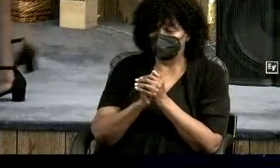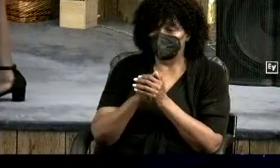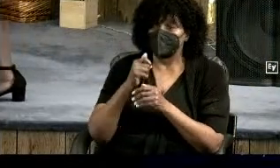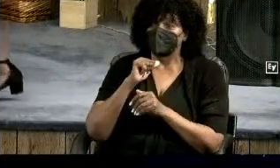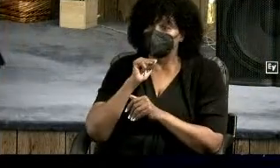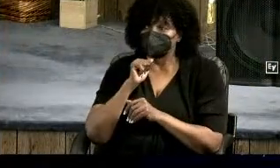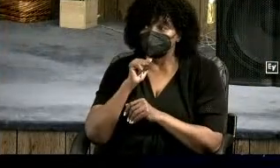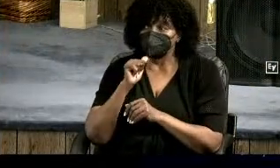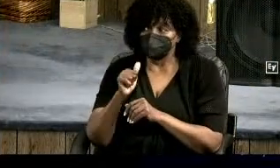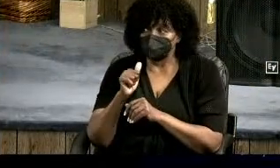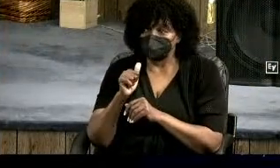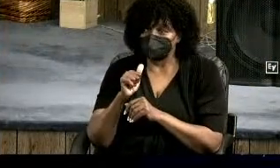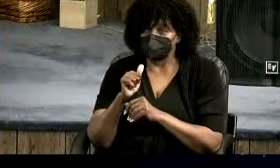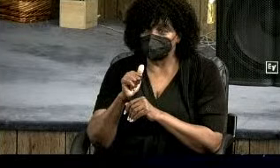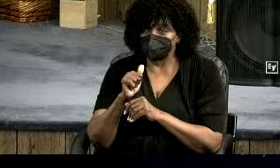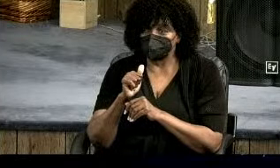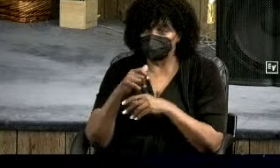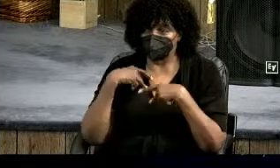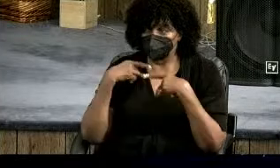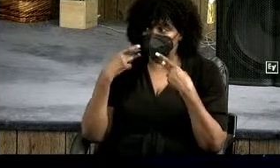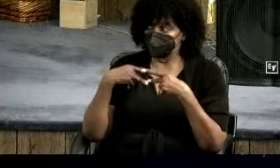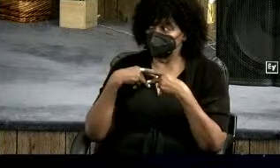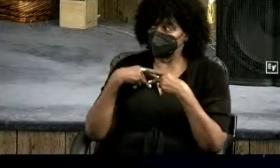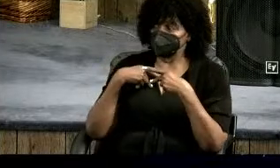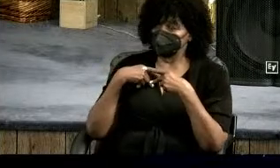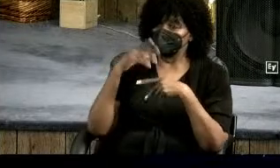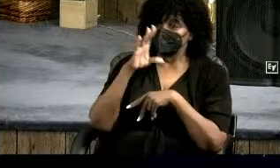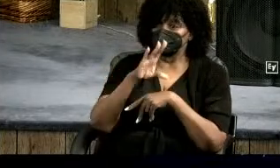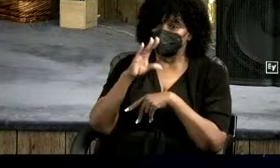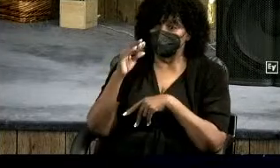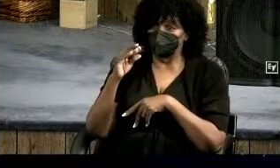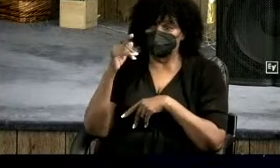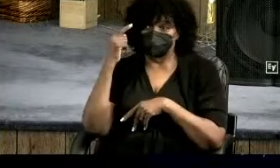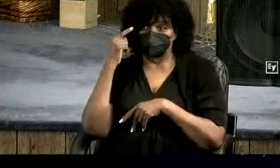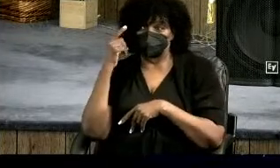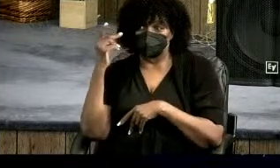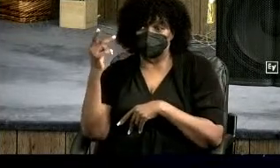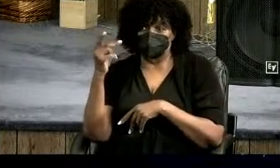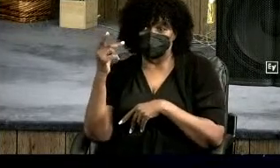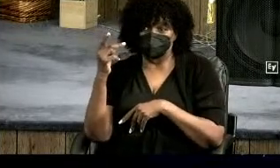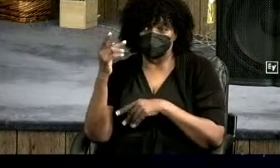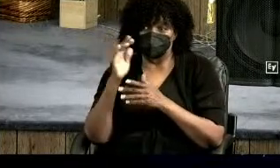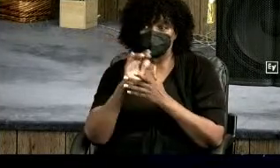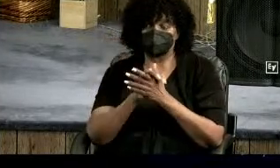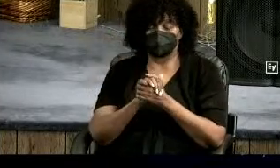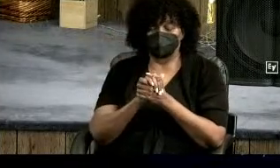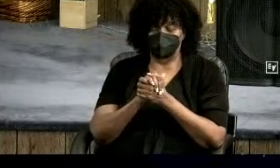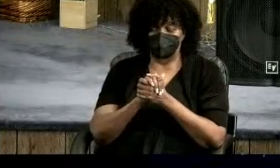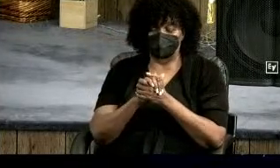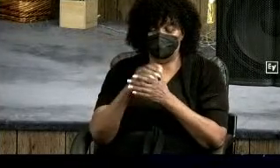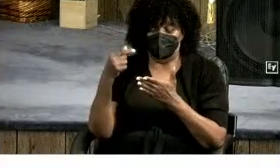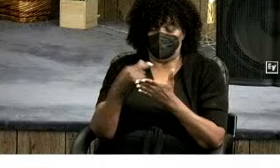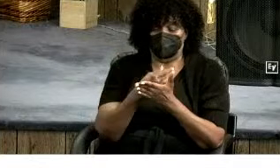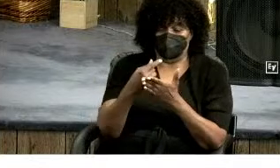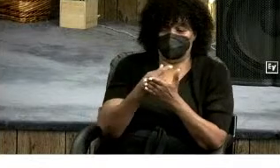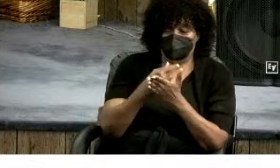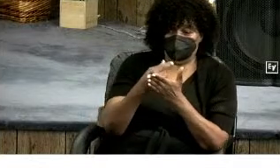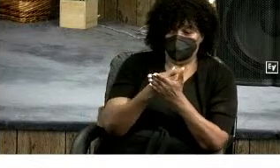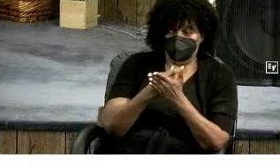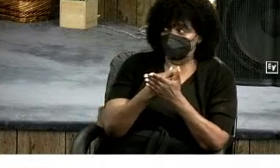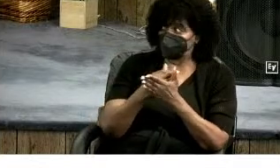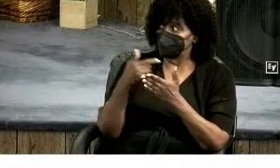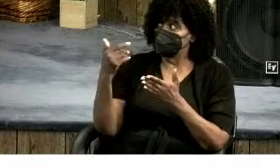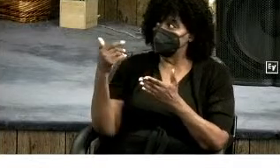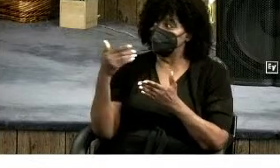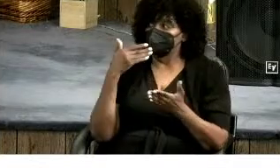Cain, he's coming to you. And he's saying to you, look, rejoice. The gospel is good